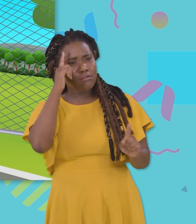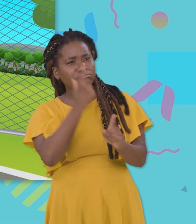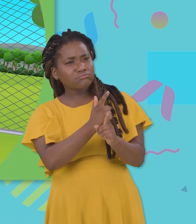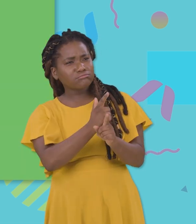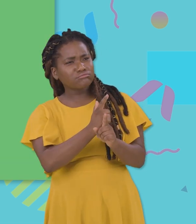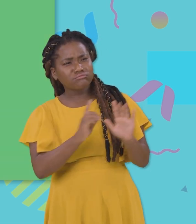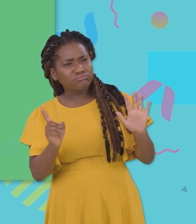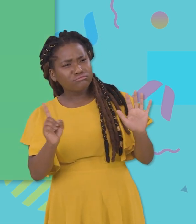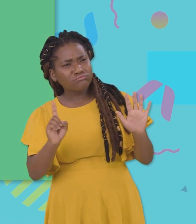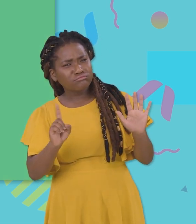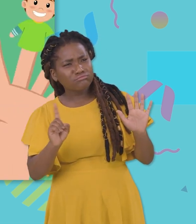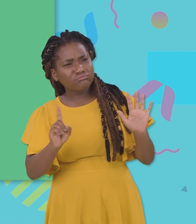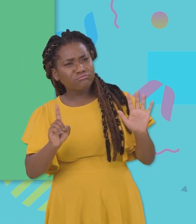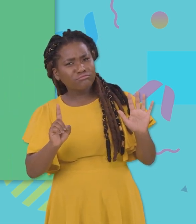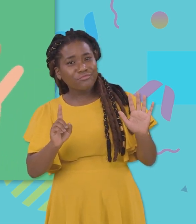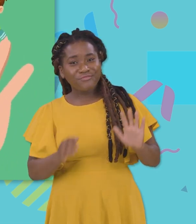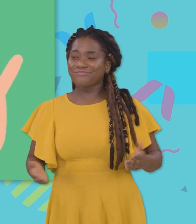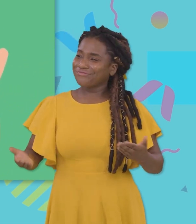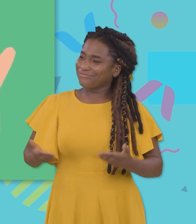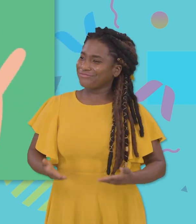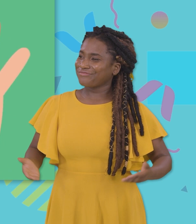Brother finger, where are you?